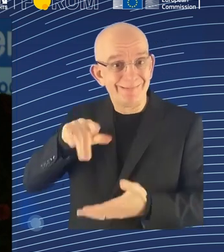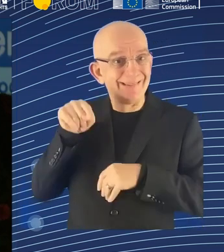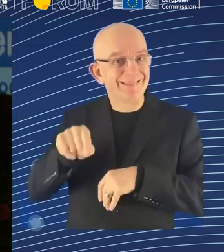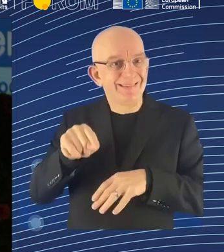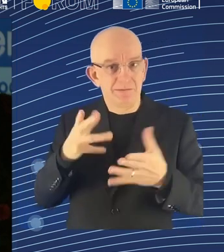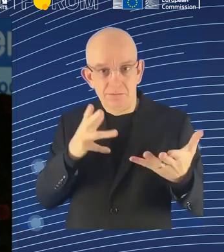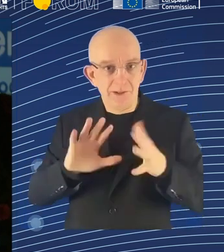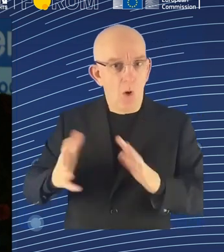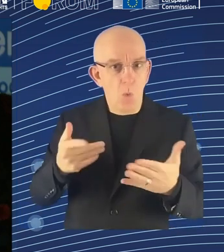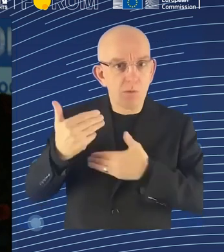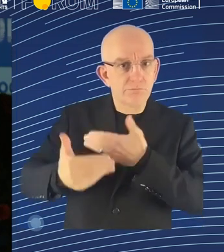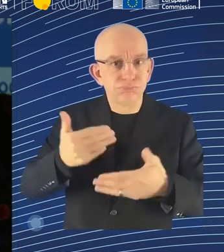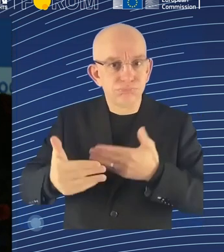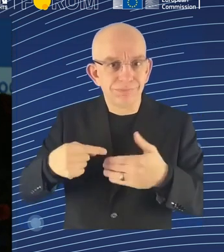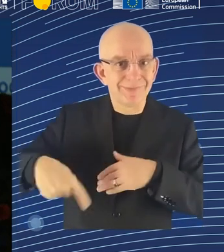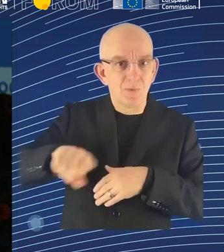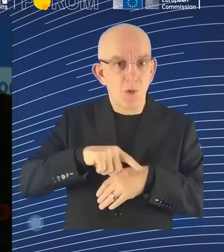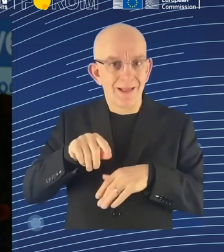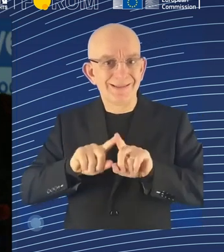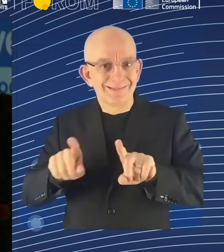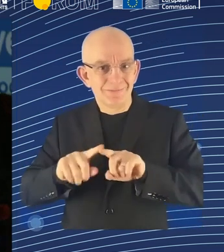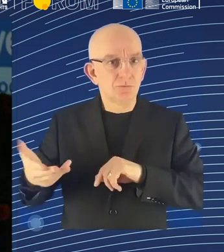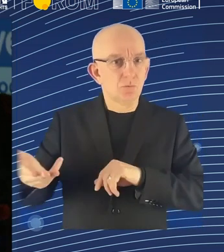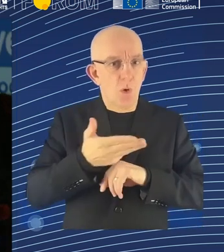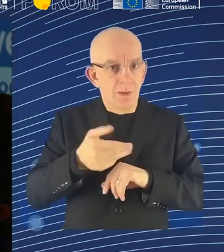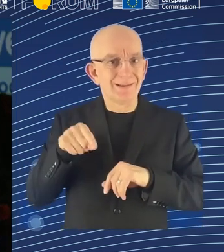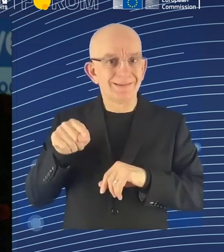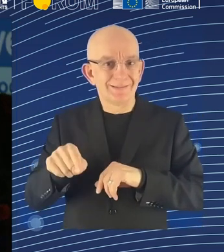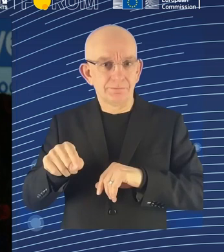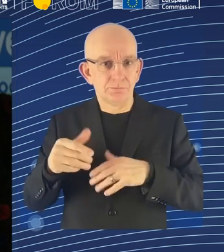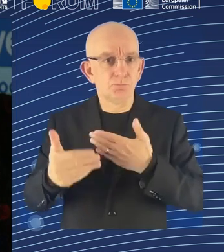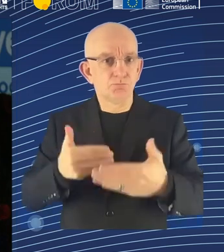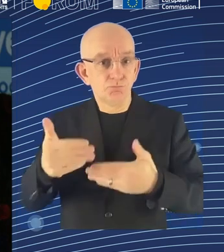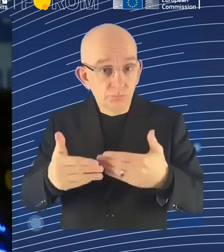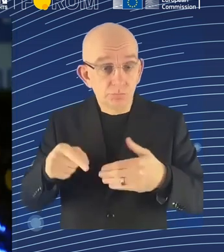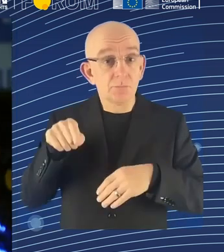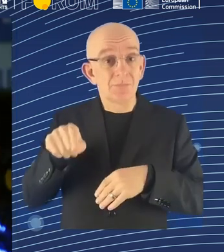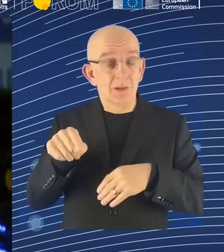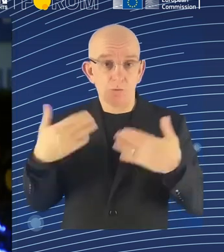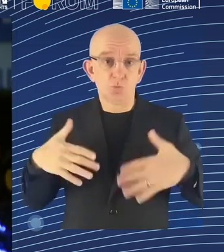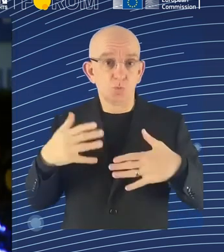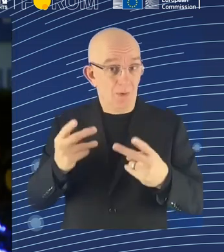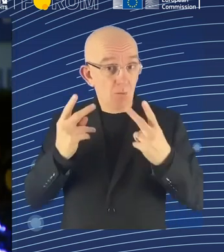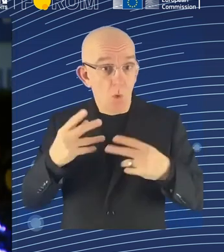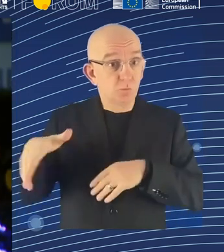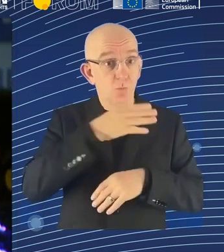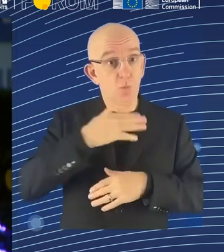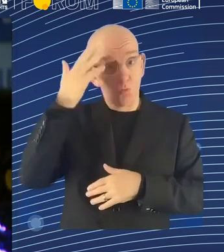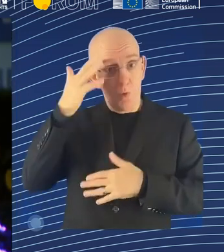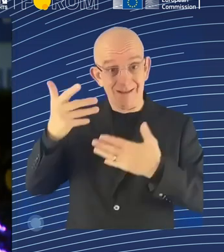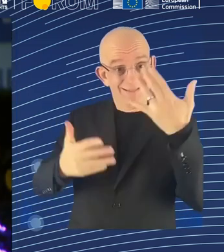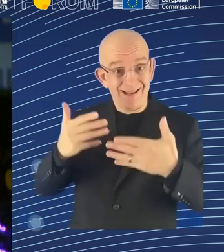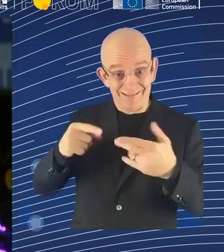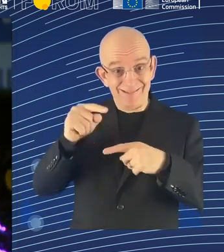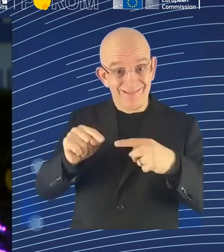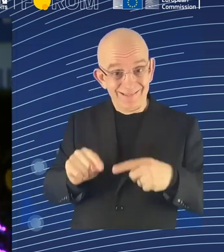knowledge of data sets is important, but it is allowed. As you can see, we're constantly trying to give these simple guidelines so that we can just shoulder